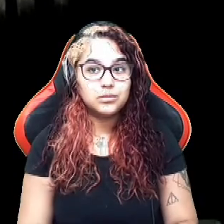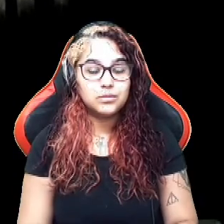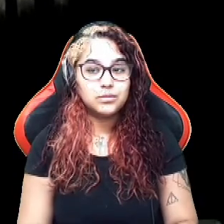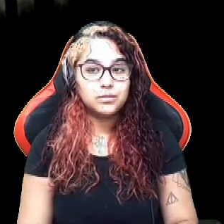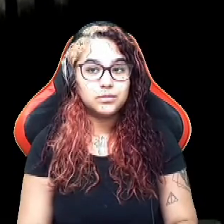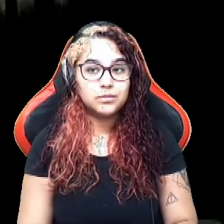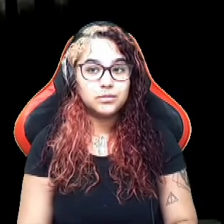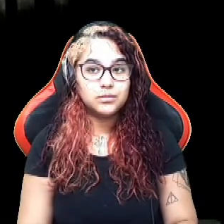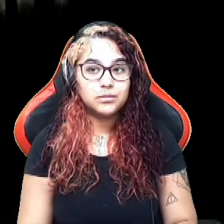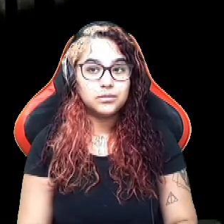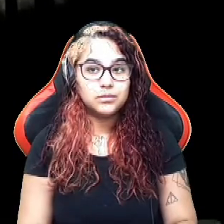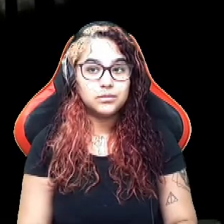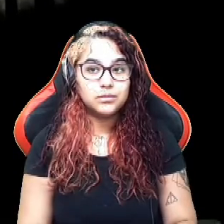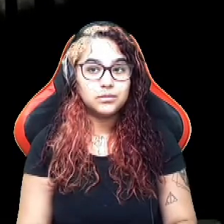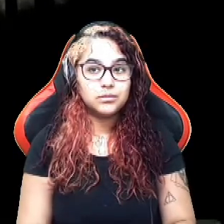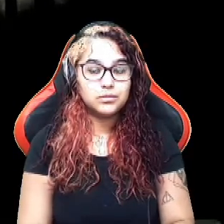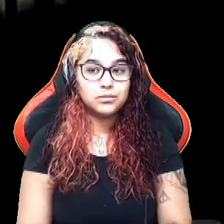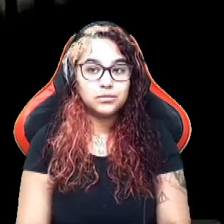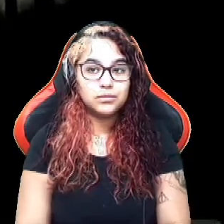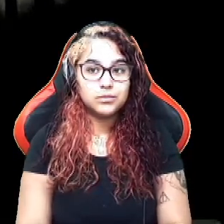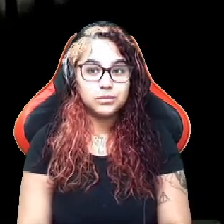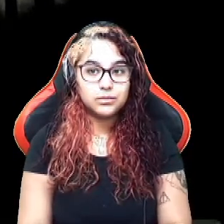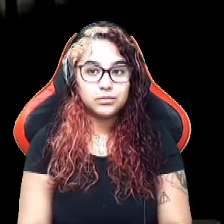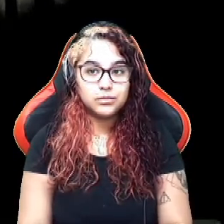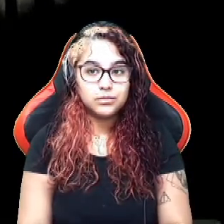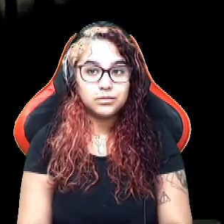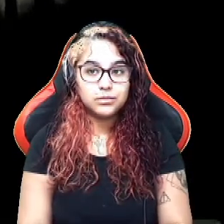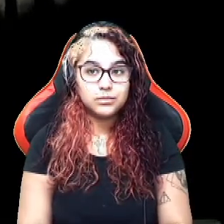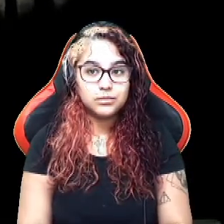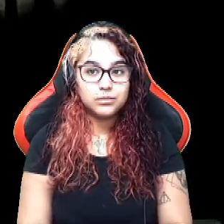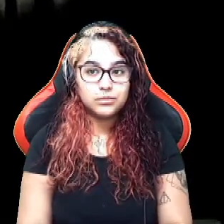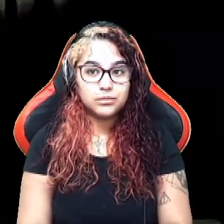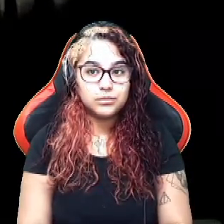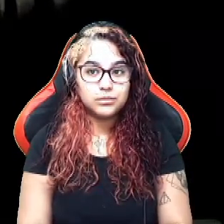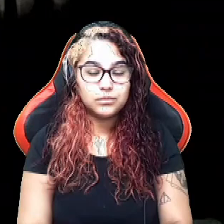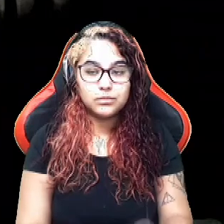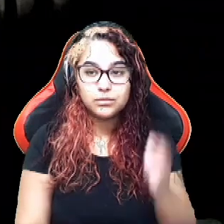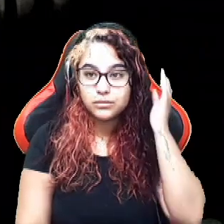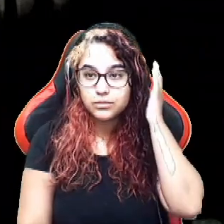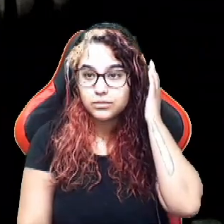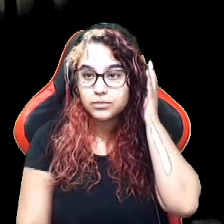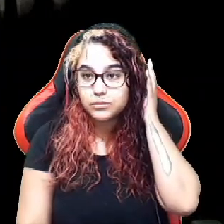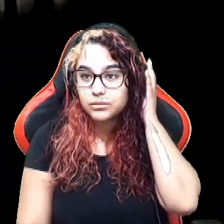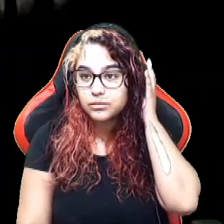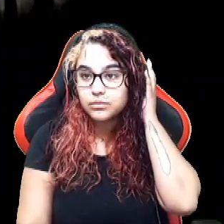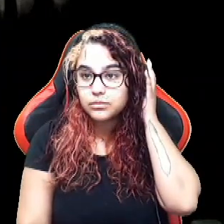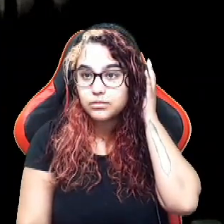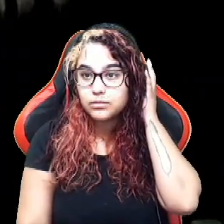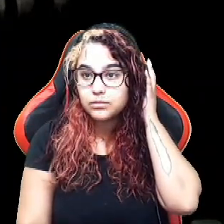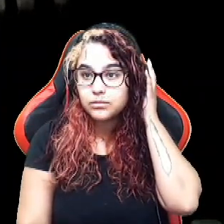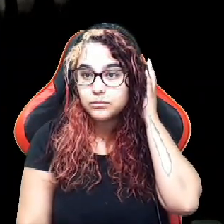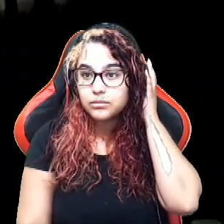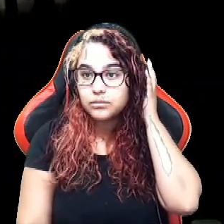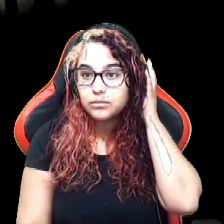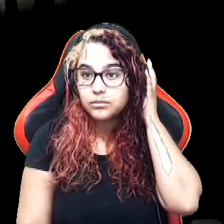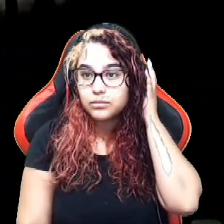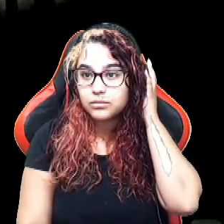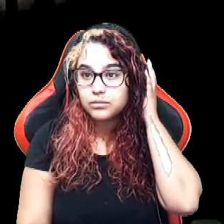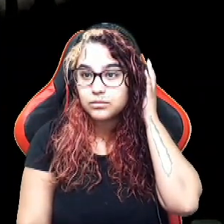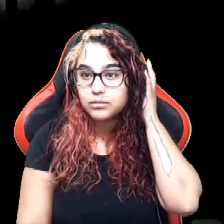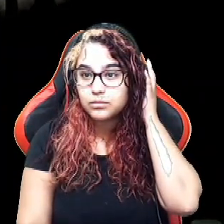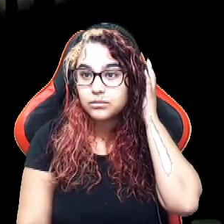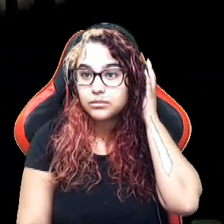and Dandy Ace, a Brazilian game, roguelike, which is very similar to Dead Cells. And I'm going